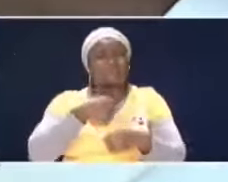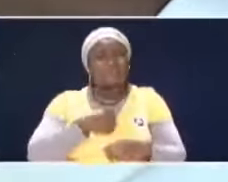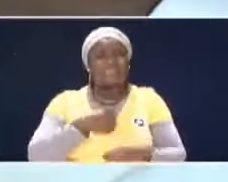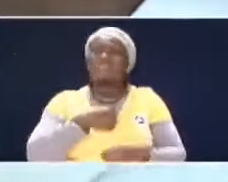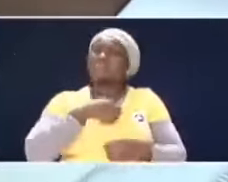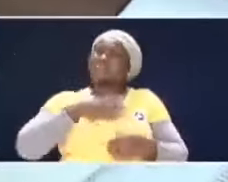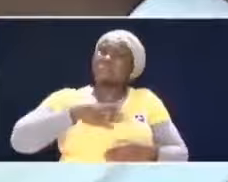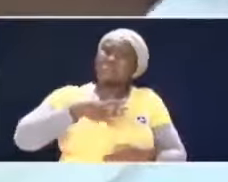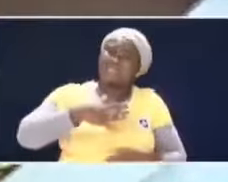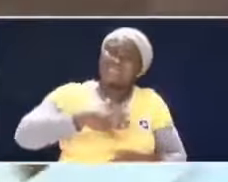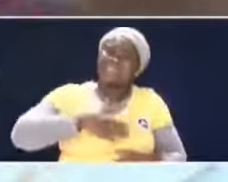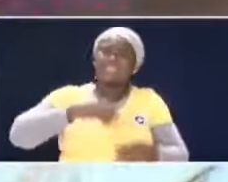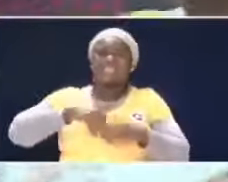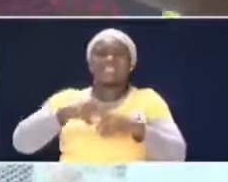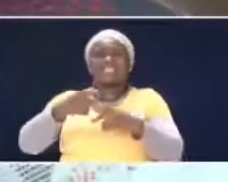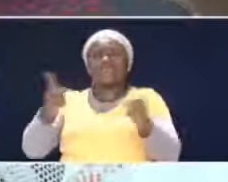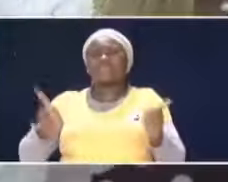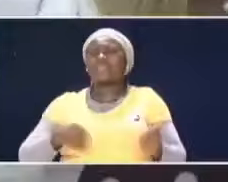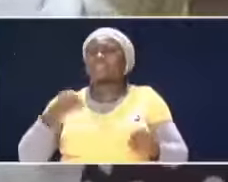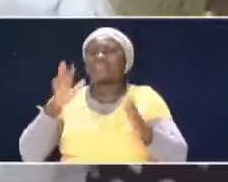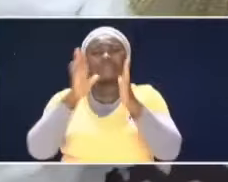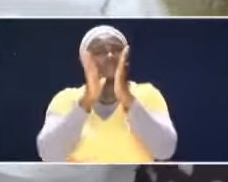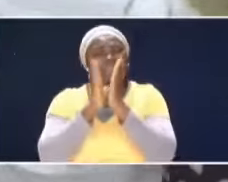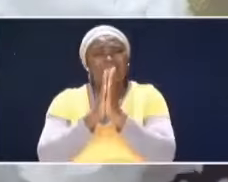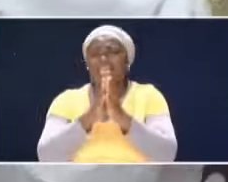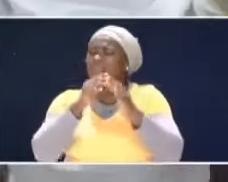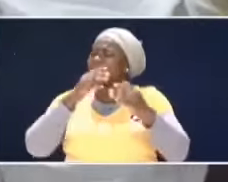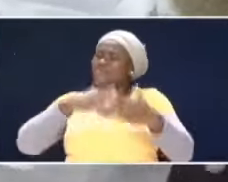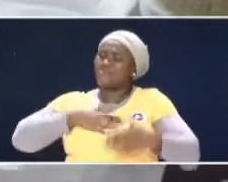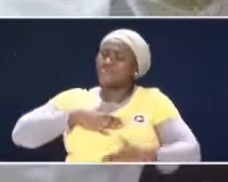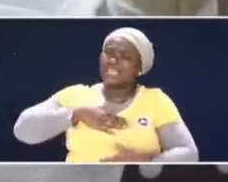in the place of koinonia,